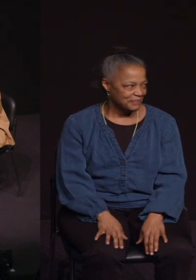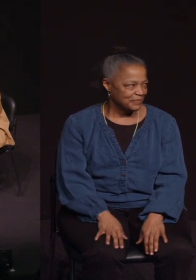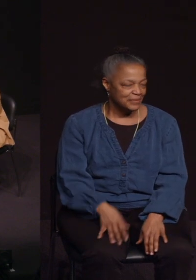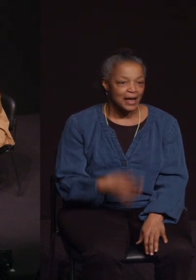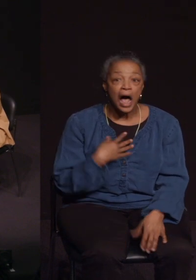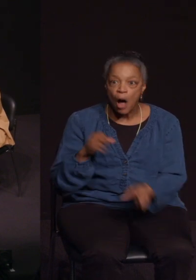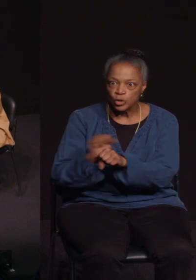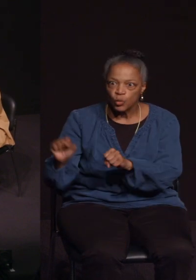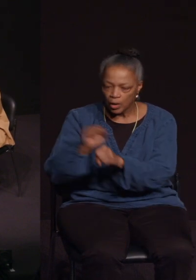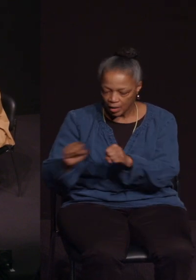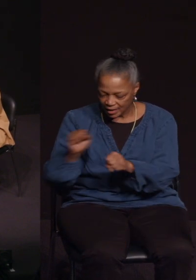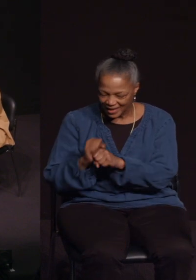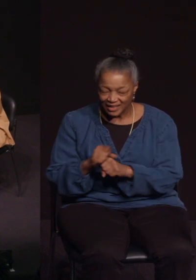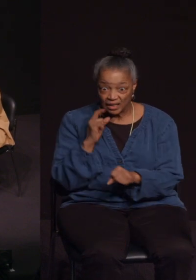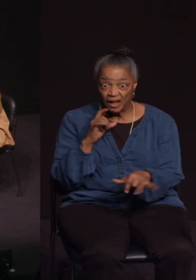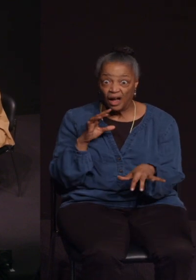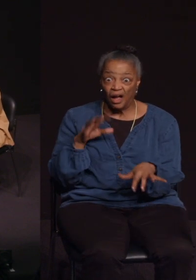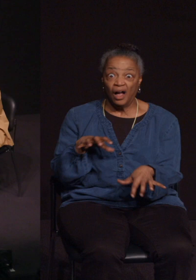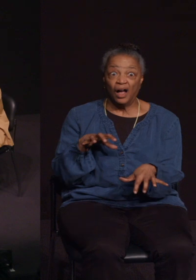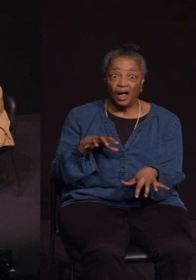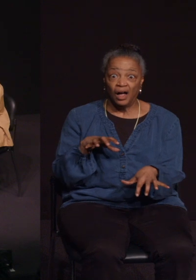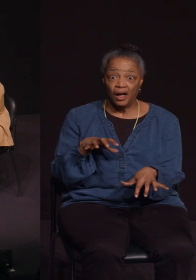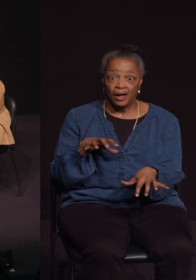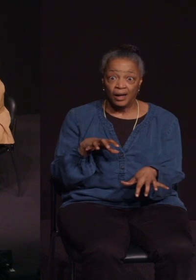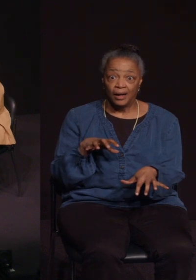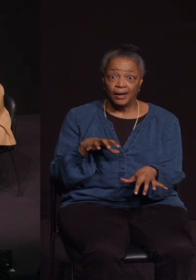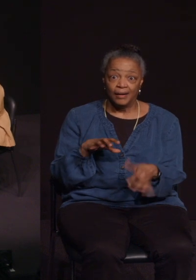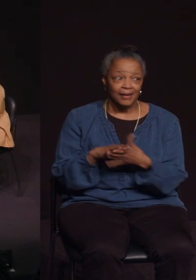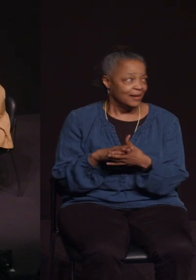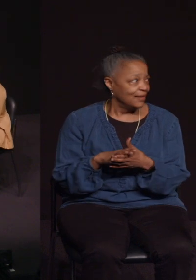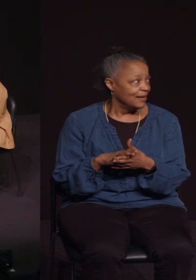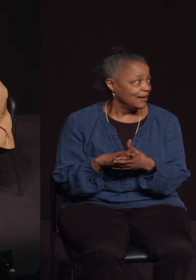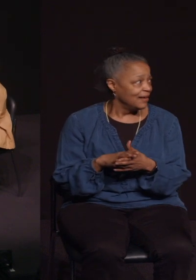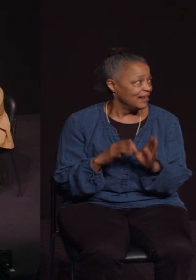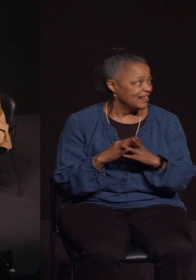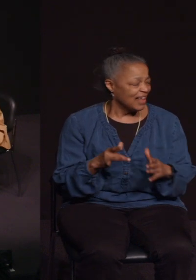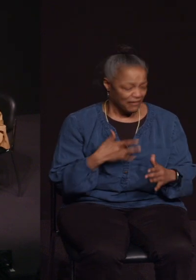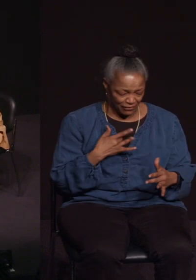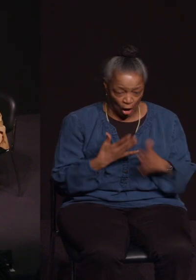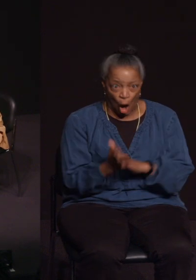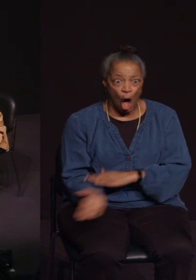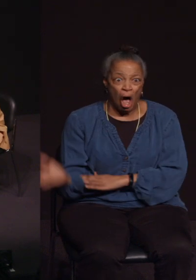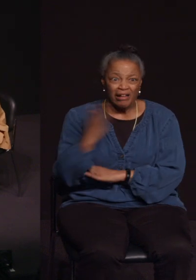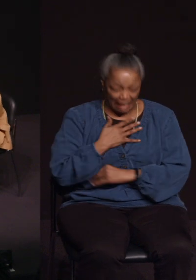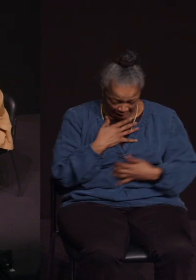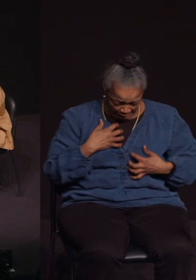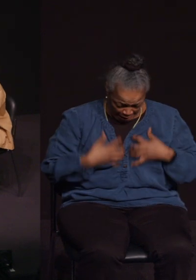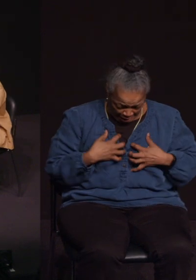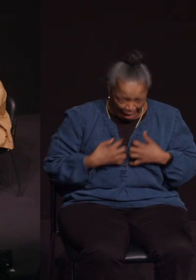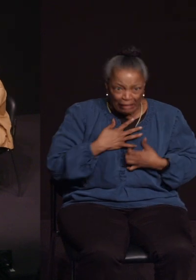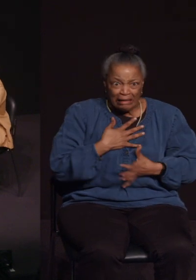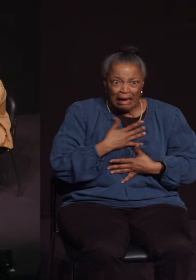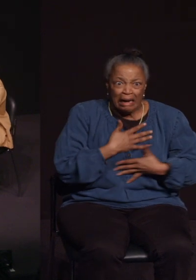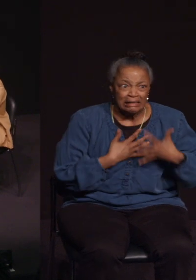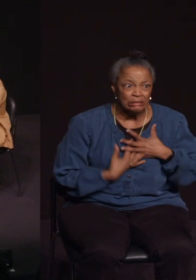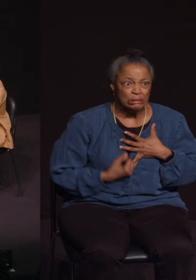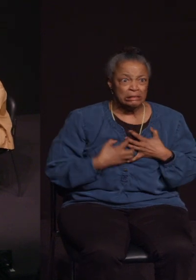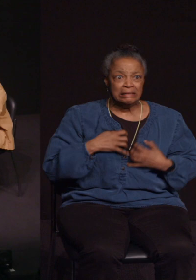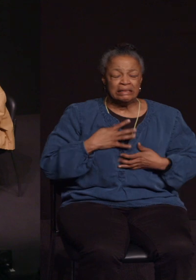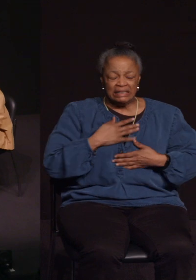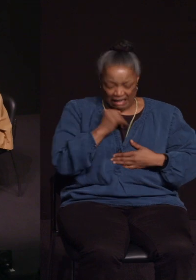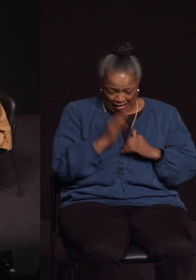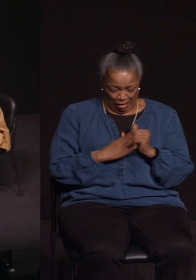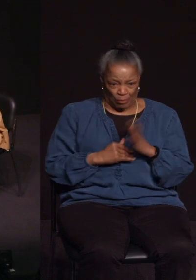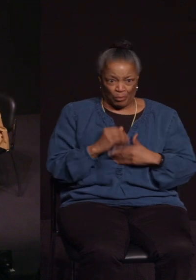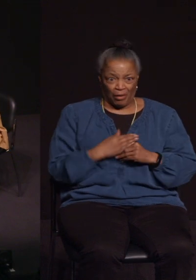I was at work at the time when he called me. I had to have that feeling that whole day till I got off work.